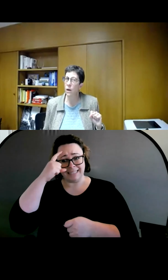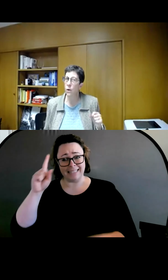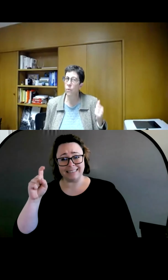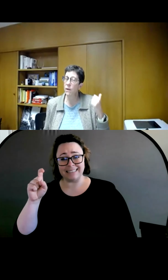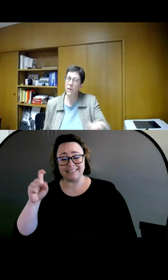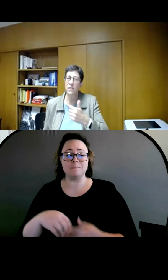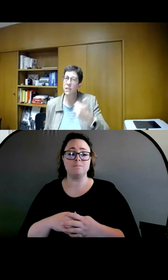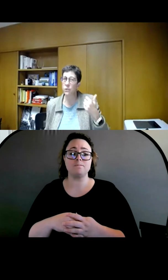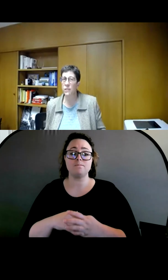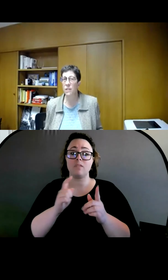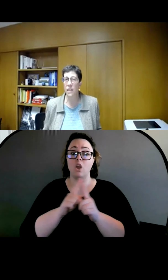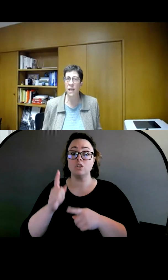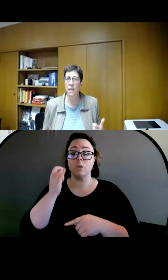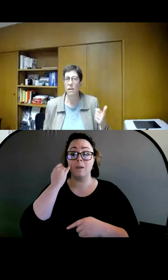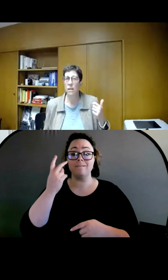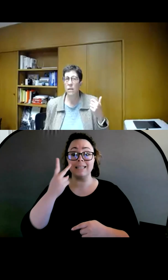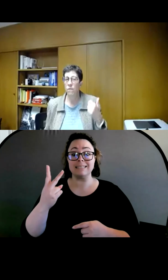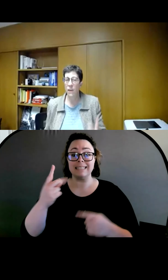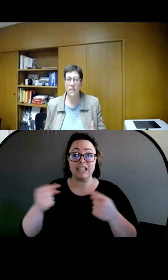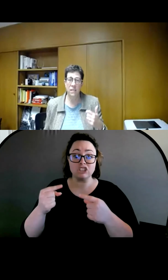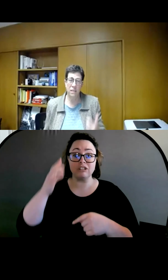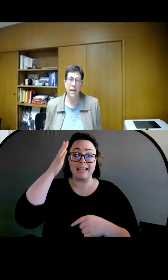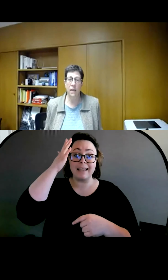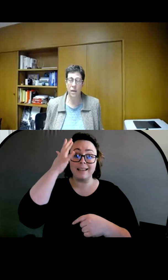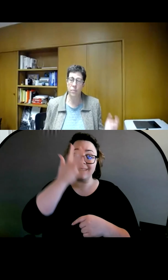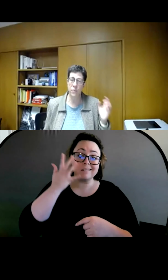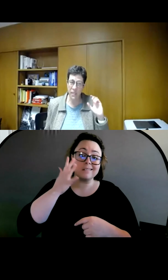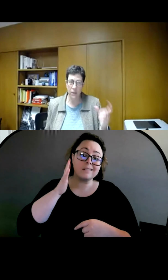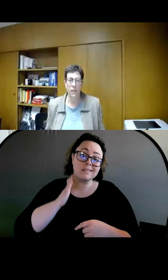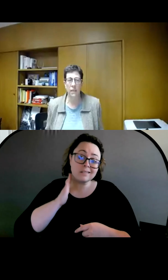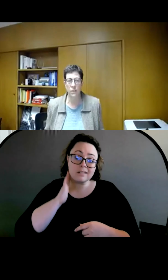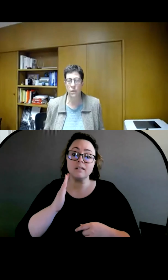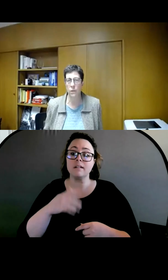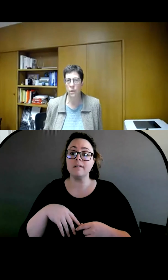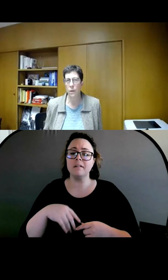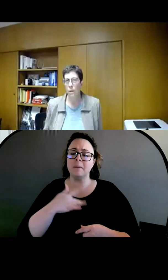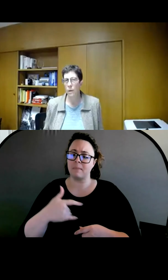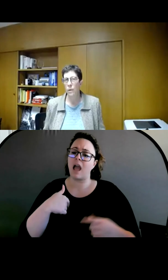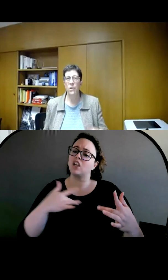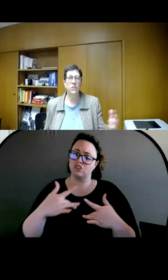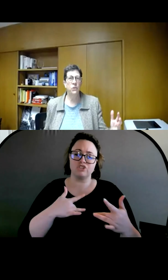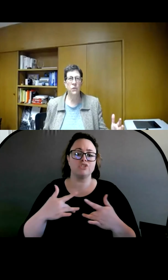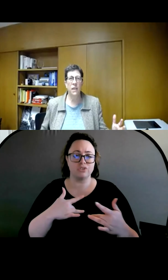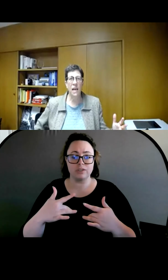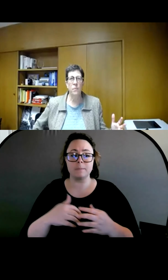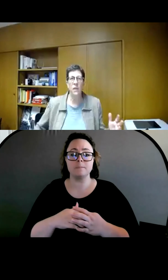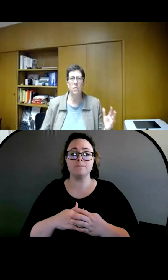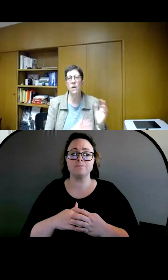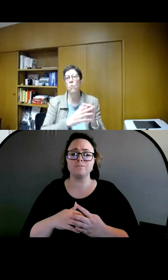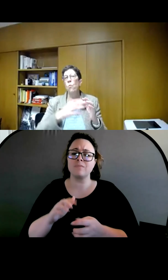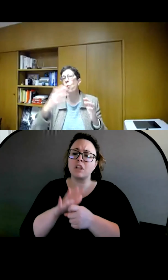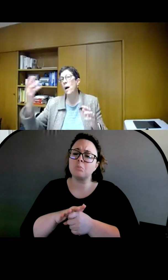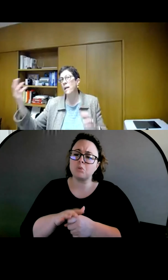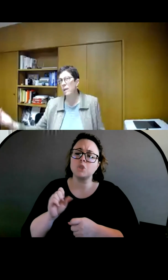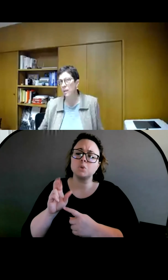minute ago, whenever I see injuries to the head, face, neck, I'm particularly concerned. Pressure sores can happen,